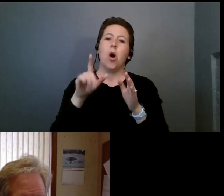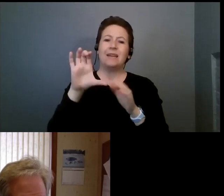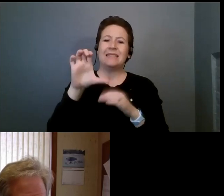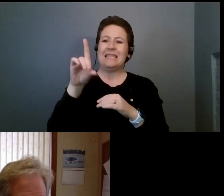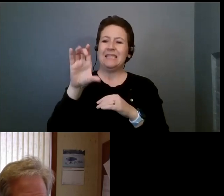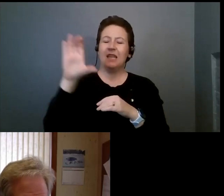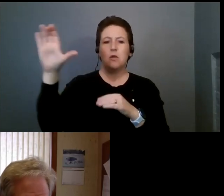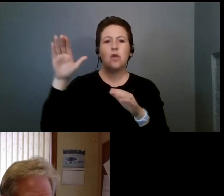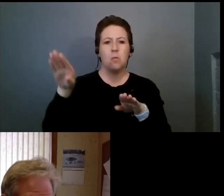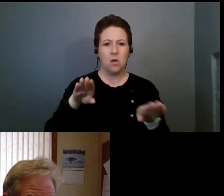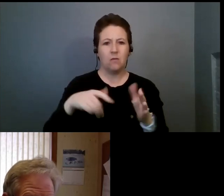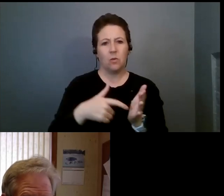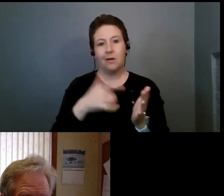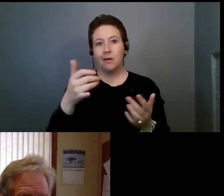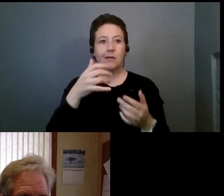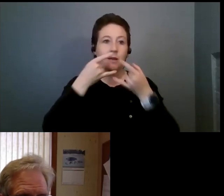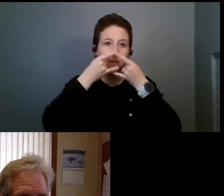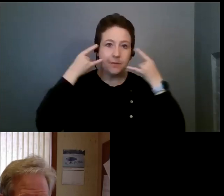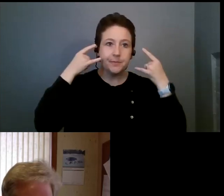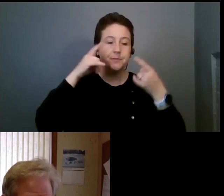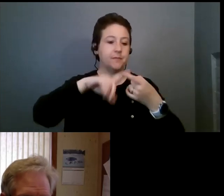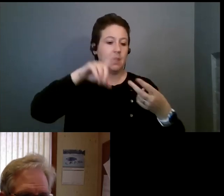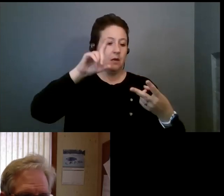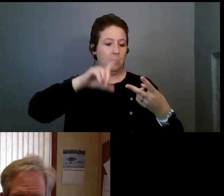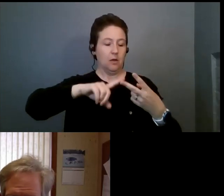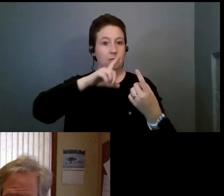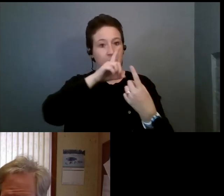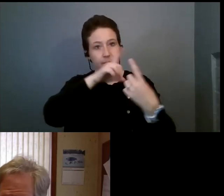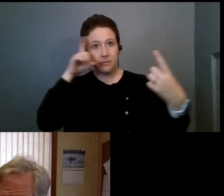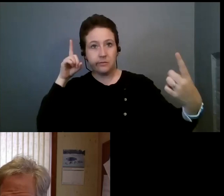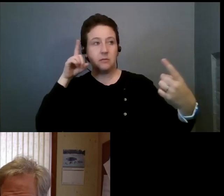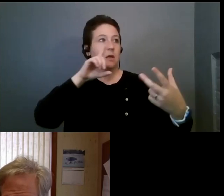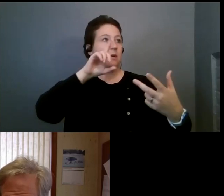CDC recommends, specifically face coverings, the social distancing,